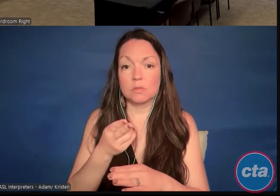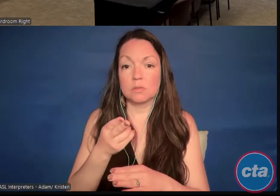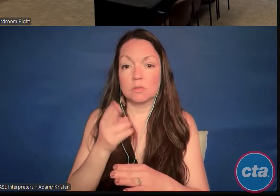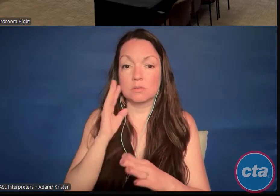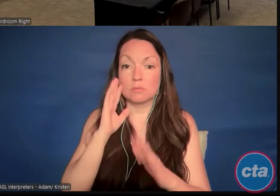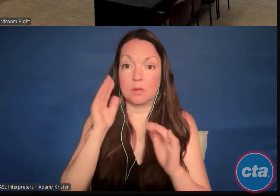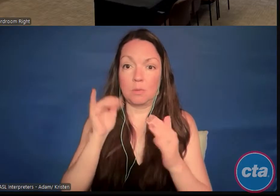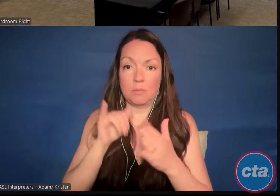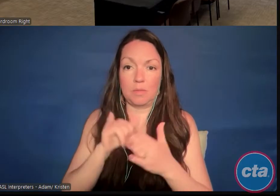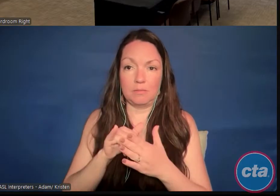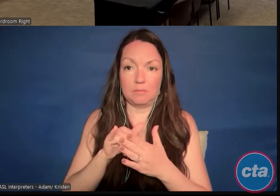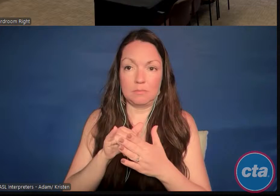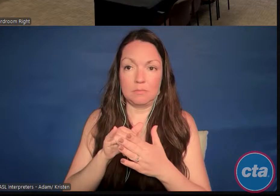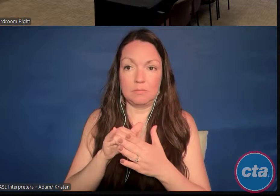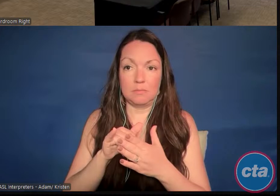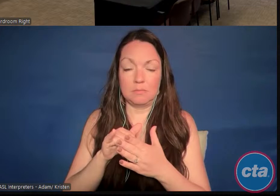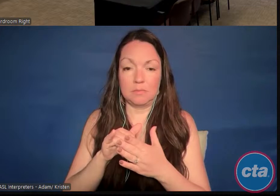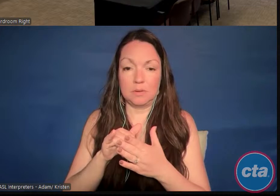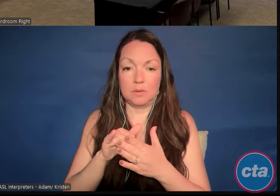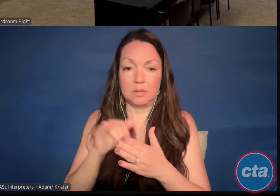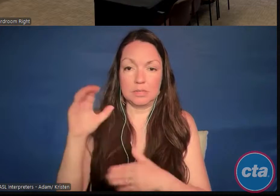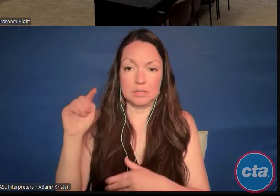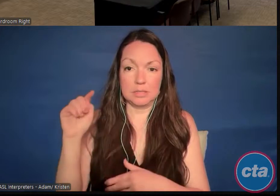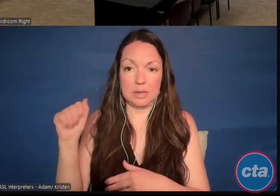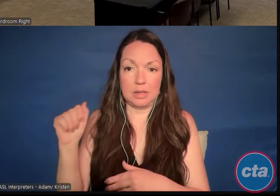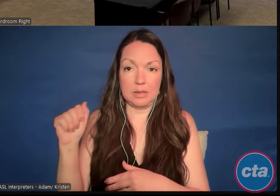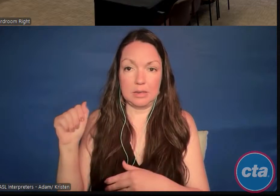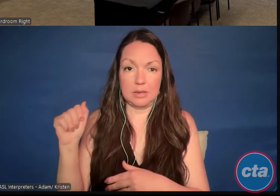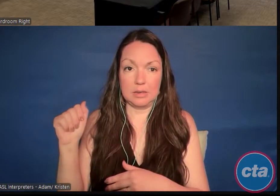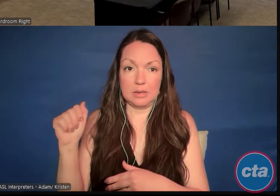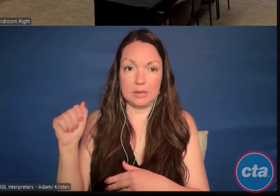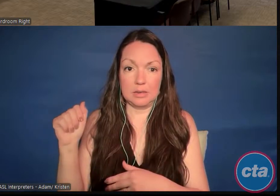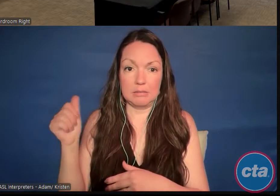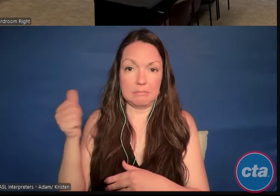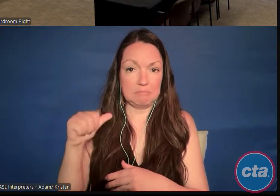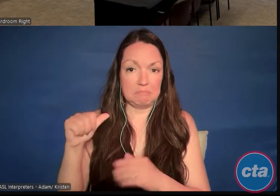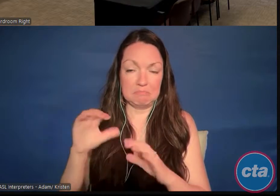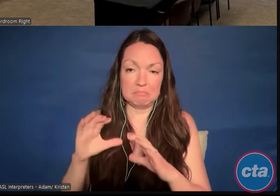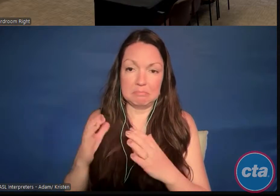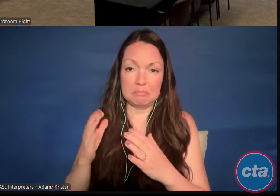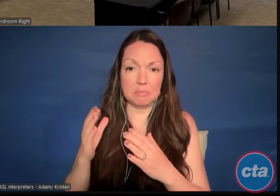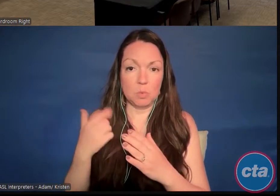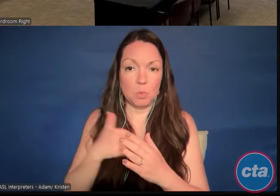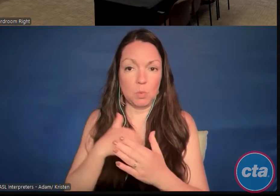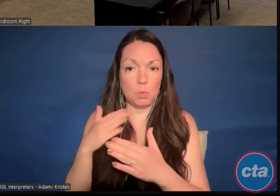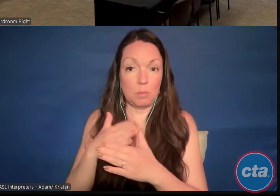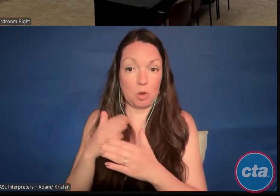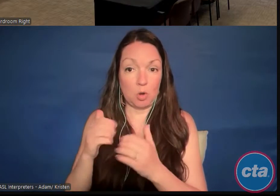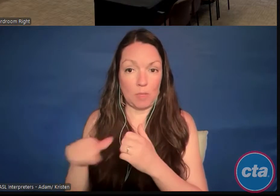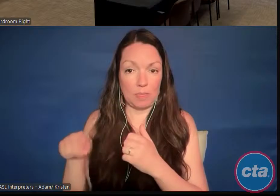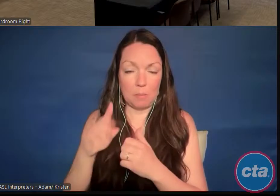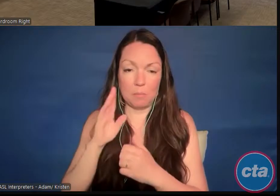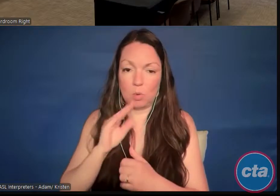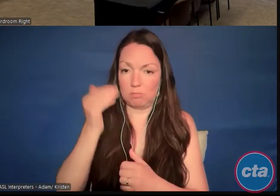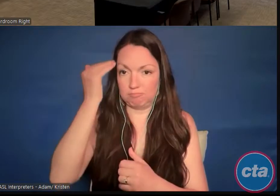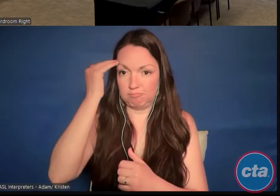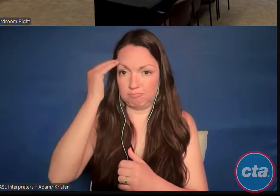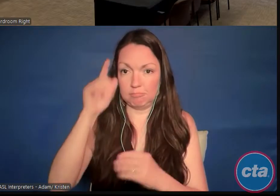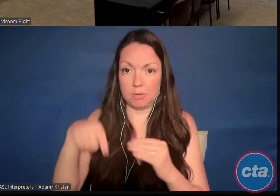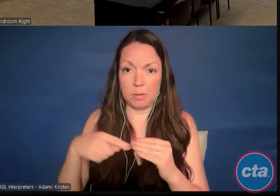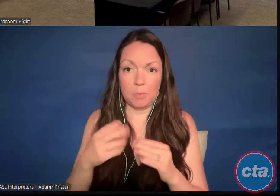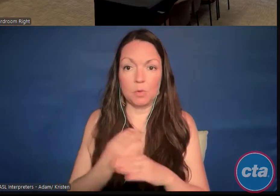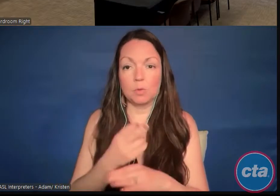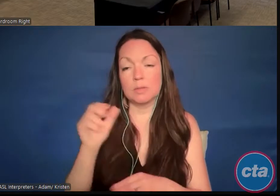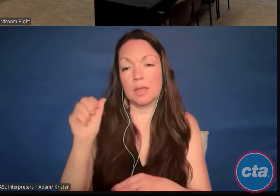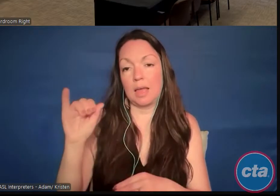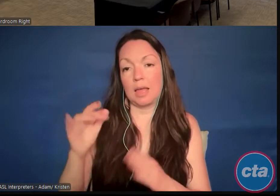hope that, CTA or any entity that we partner with will be mindful about the use of